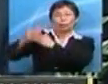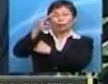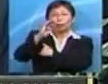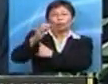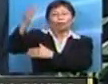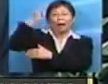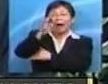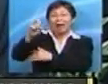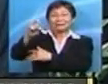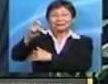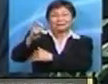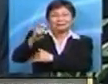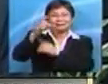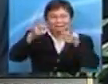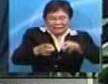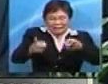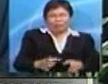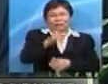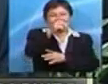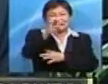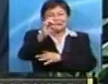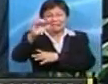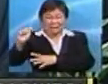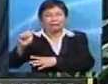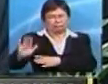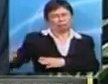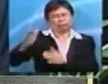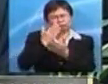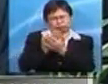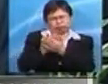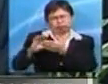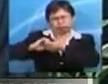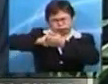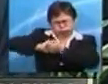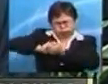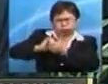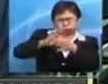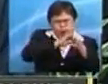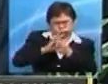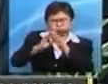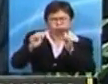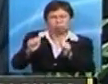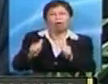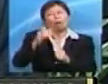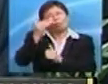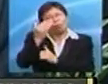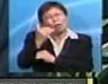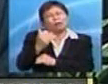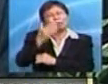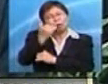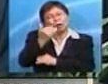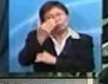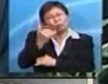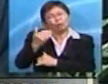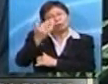VEA, and they have been very, very cooperative. Part of the reasons why we are